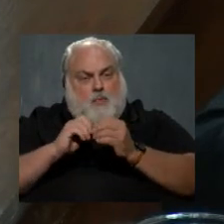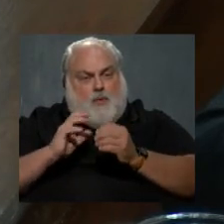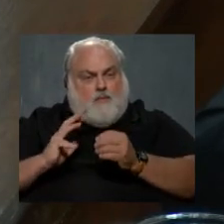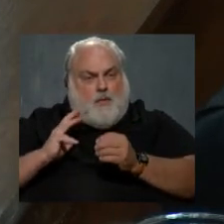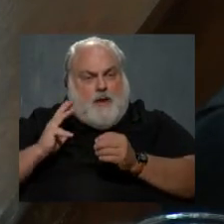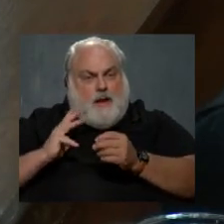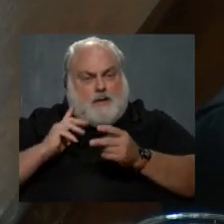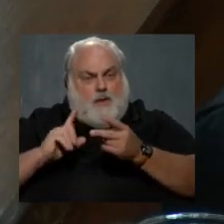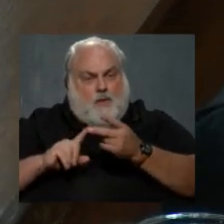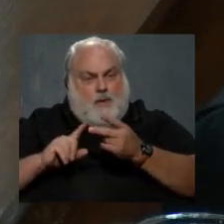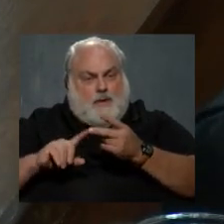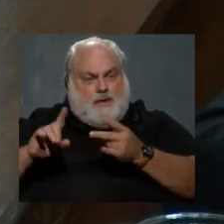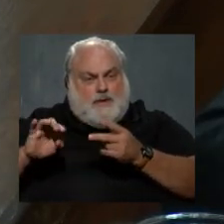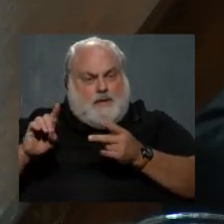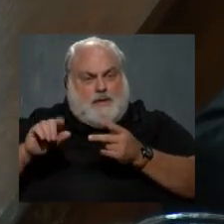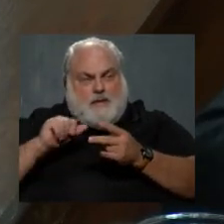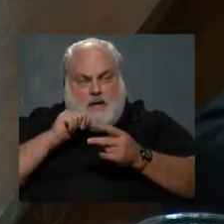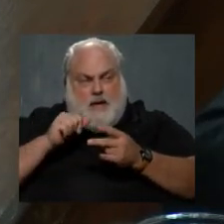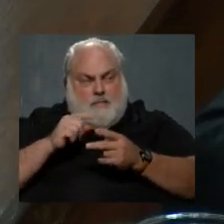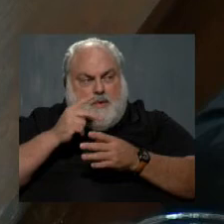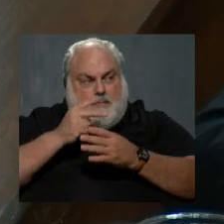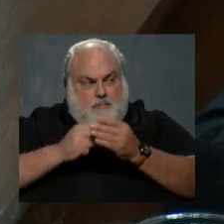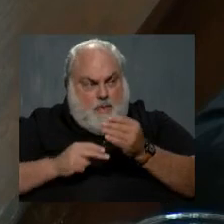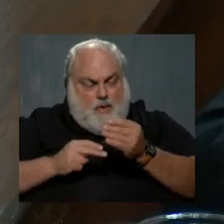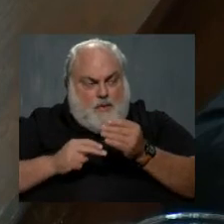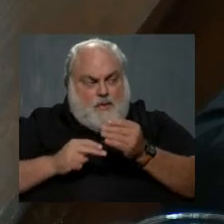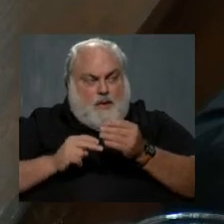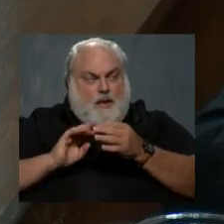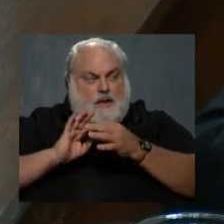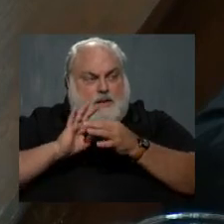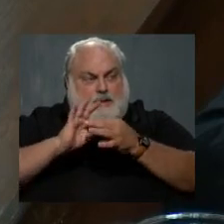not. Okay. But both ordinances dealt with the